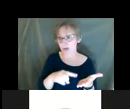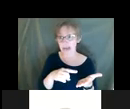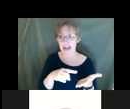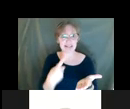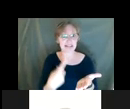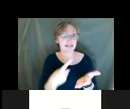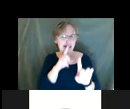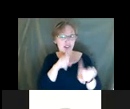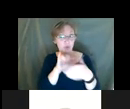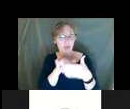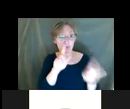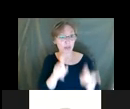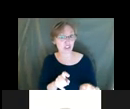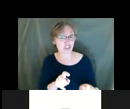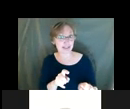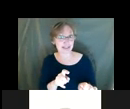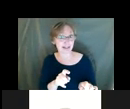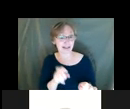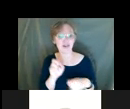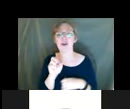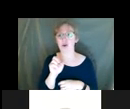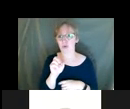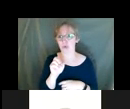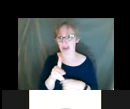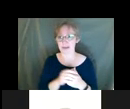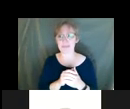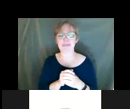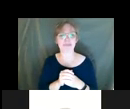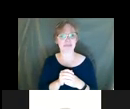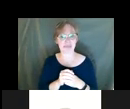those. Okay, let me start